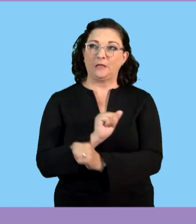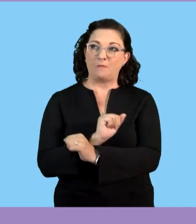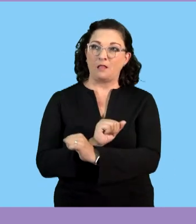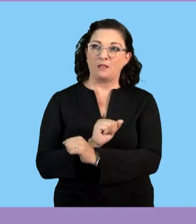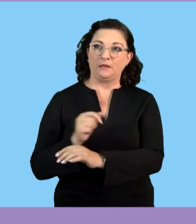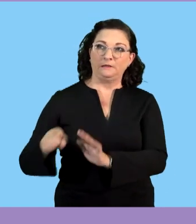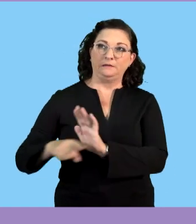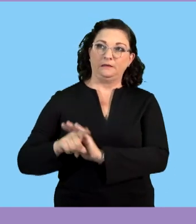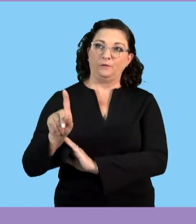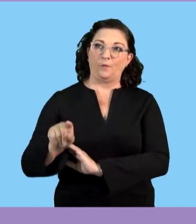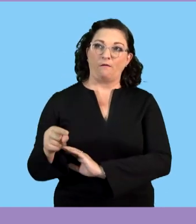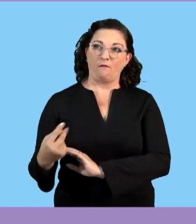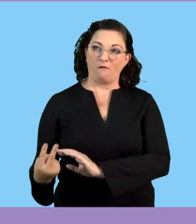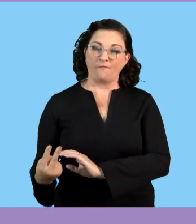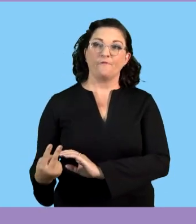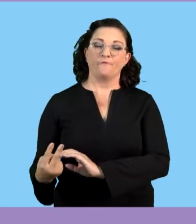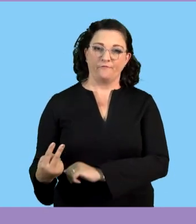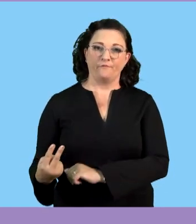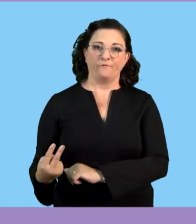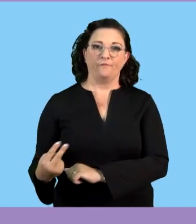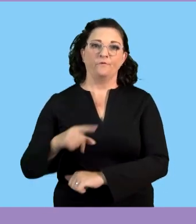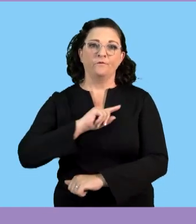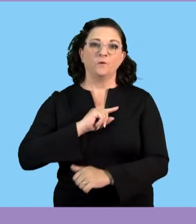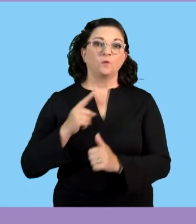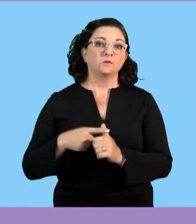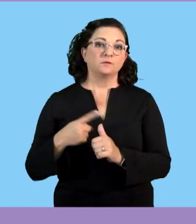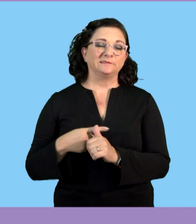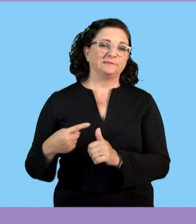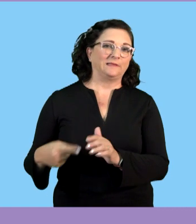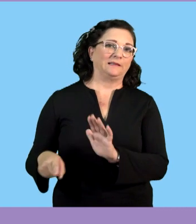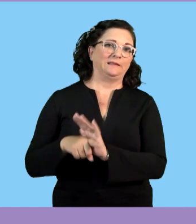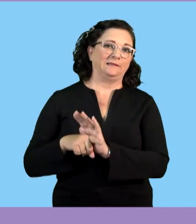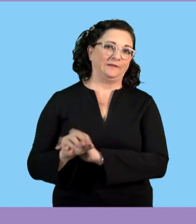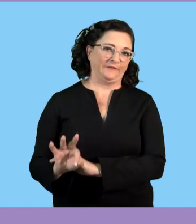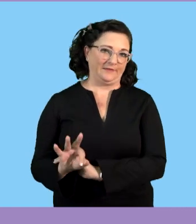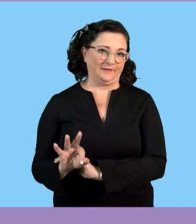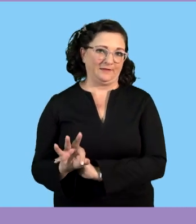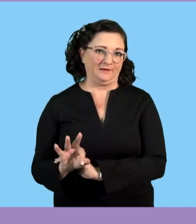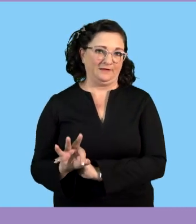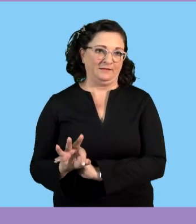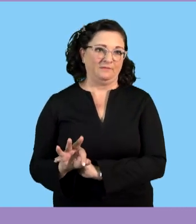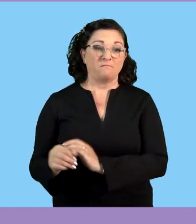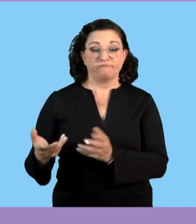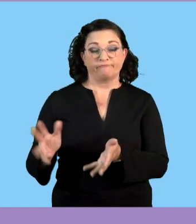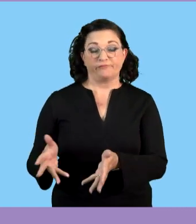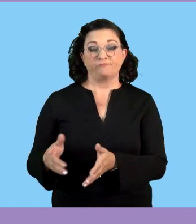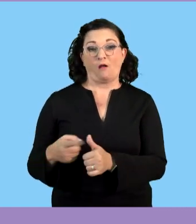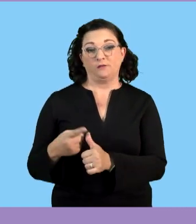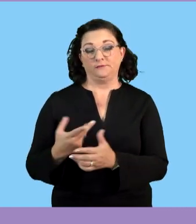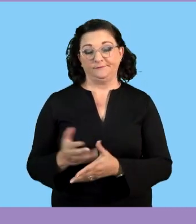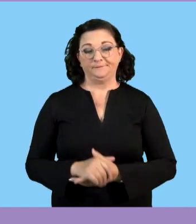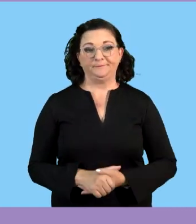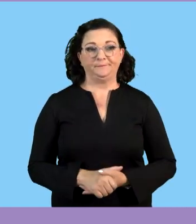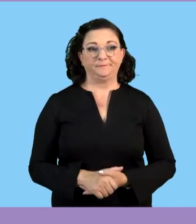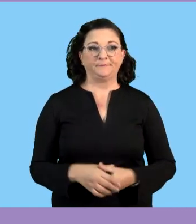a 6 multiplied by negative 1/2. That is going to give us a negative 3 as